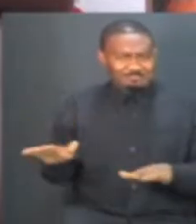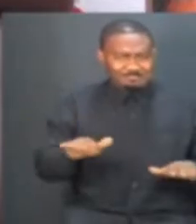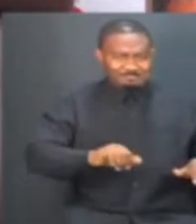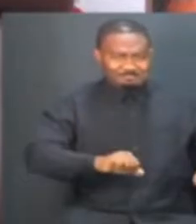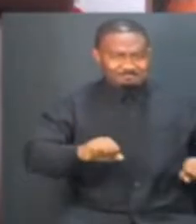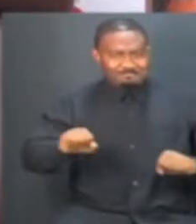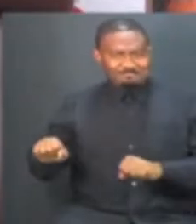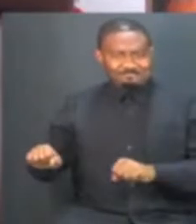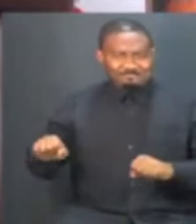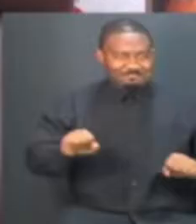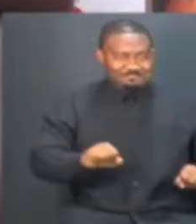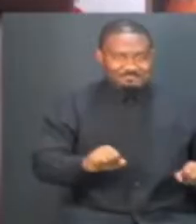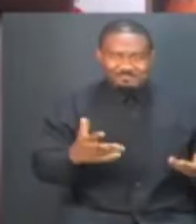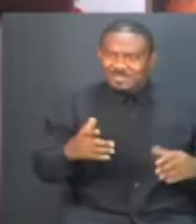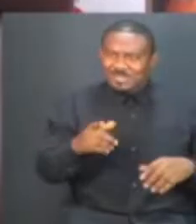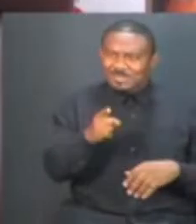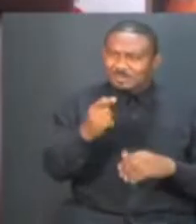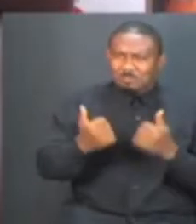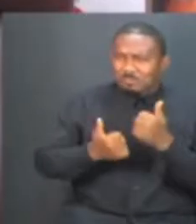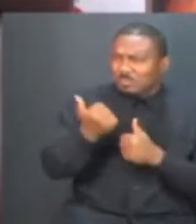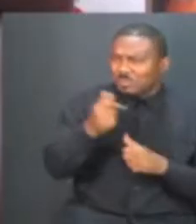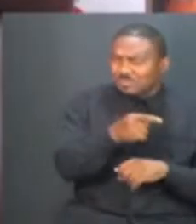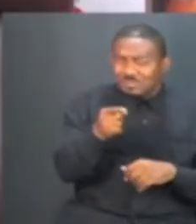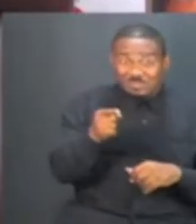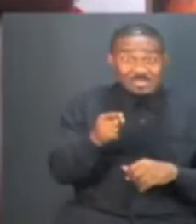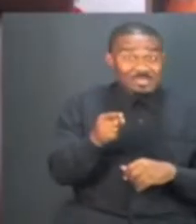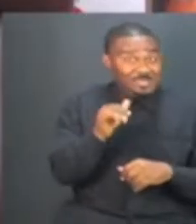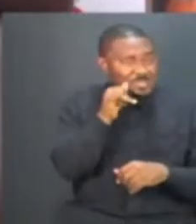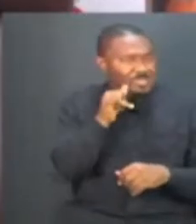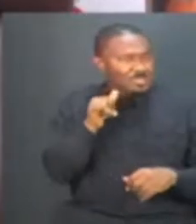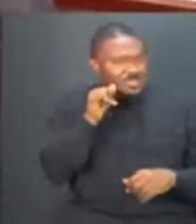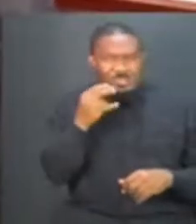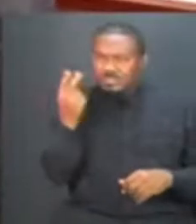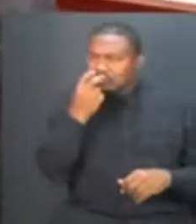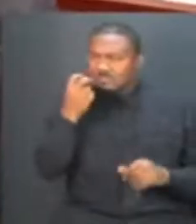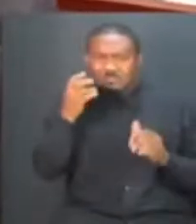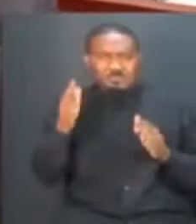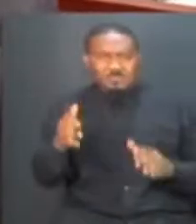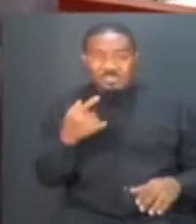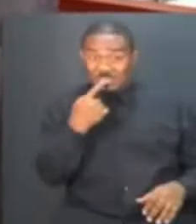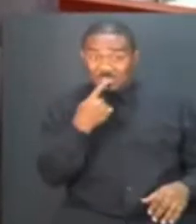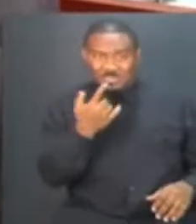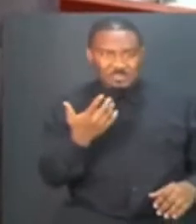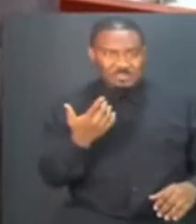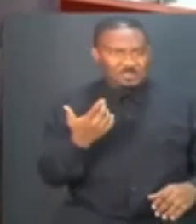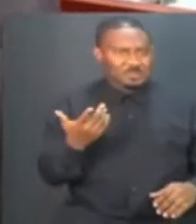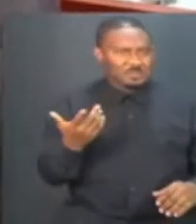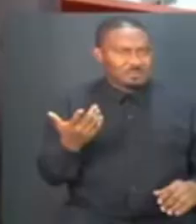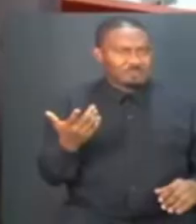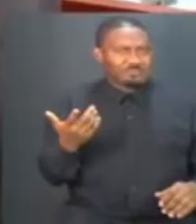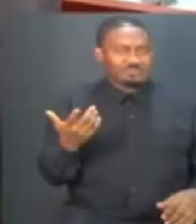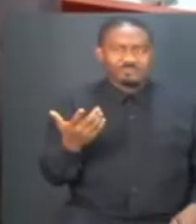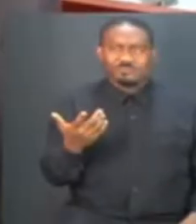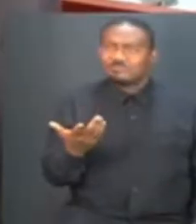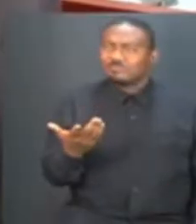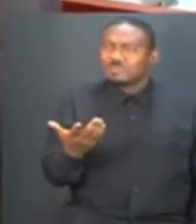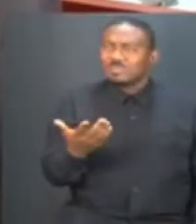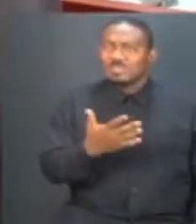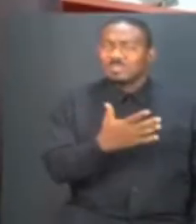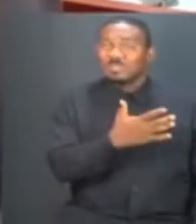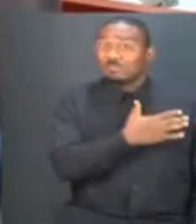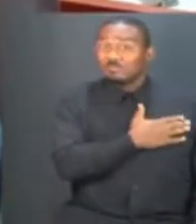the majority. Mr. Speaker, yesterday the Speaker said something that he doesn't want us to recite the pledge again